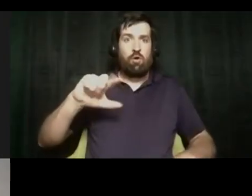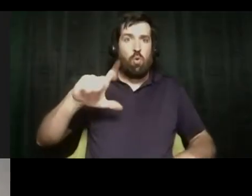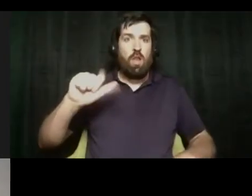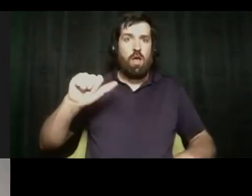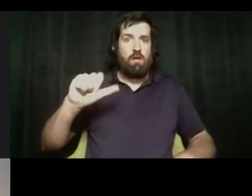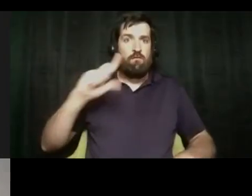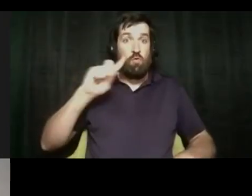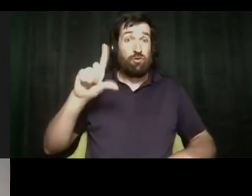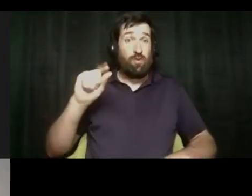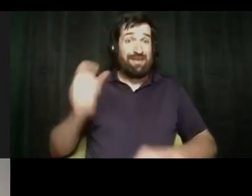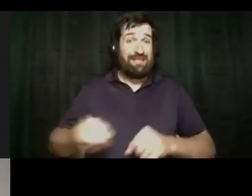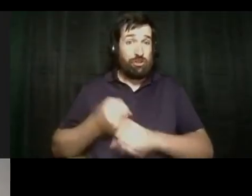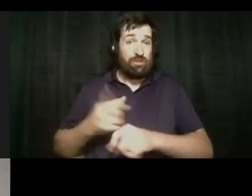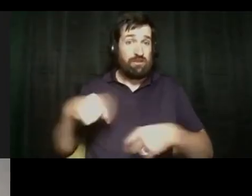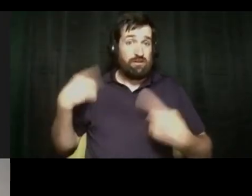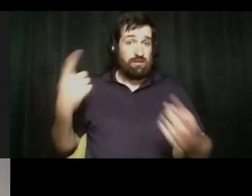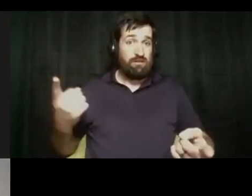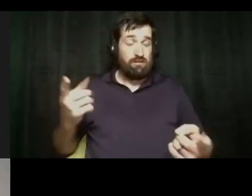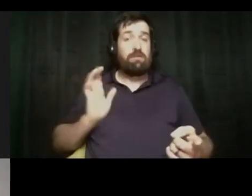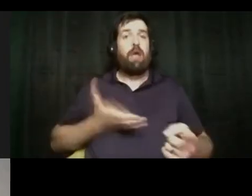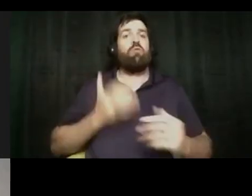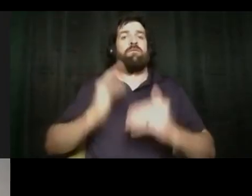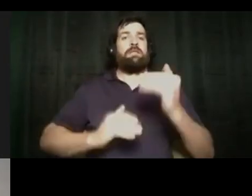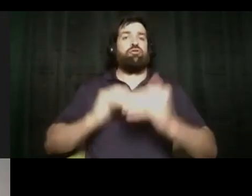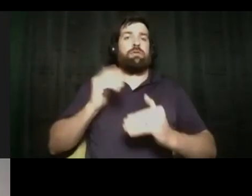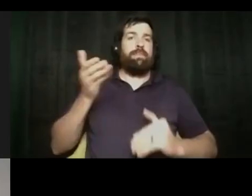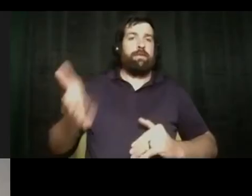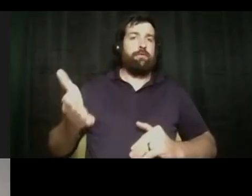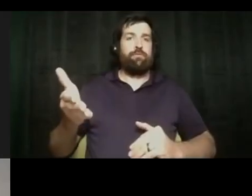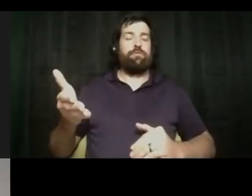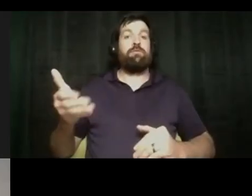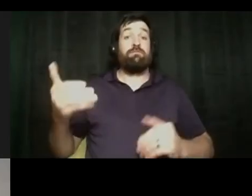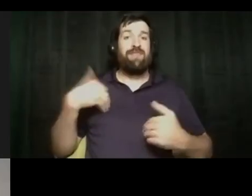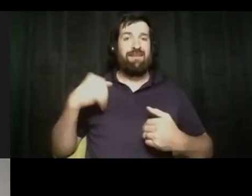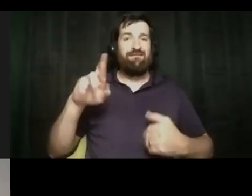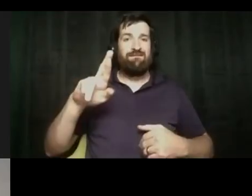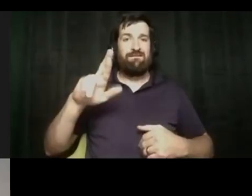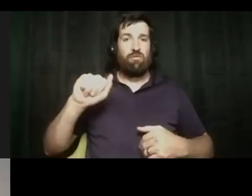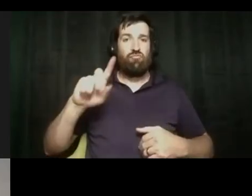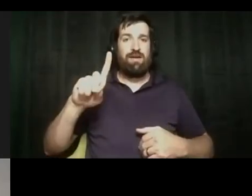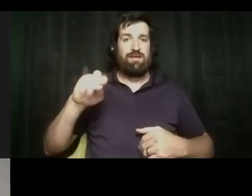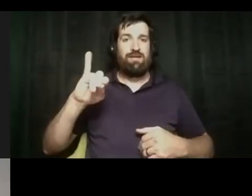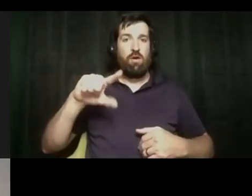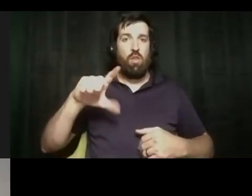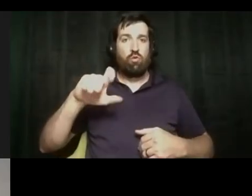years. Our facility in Angola, we have a radiologist and we have a